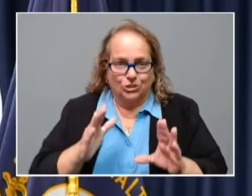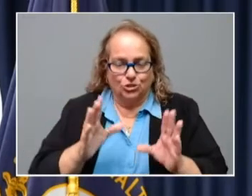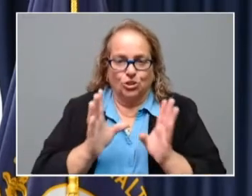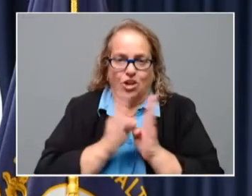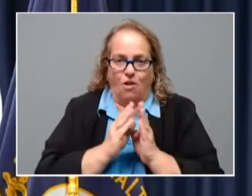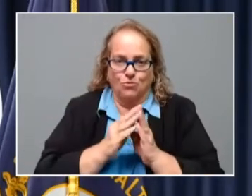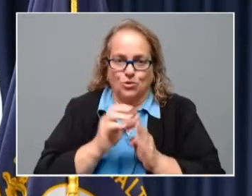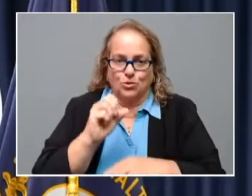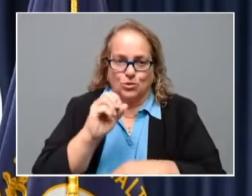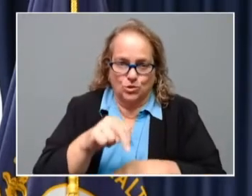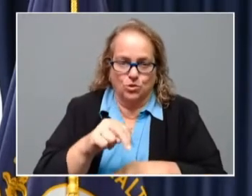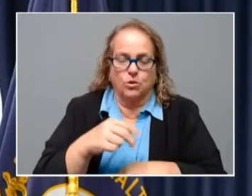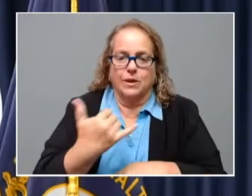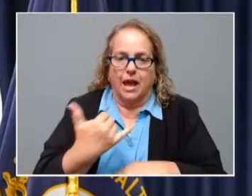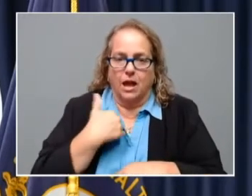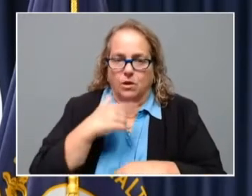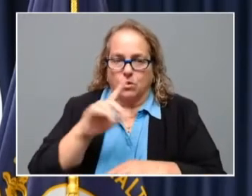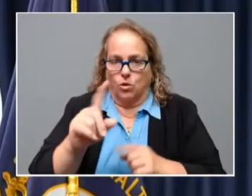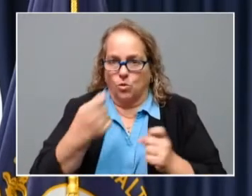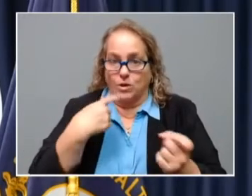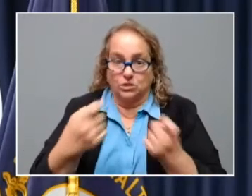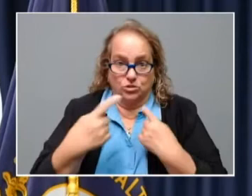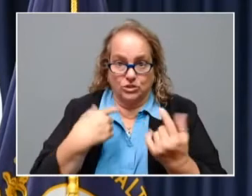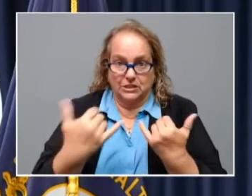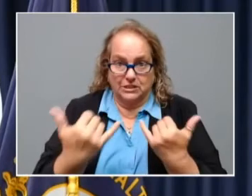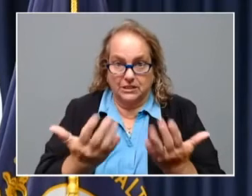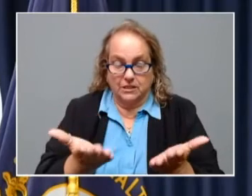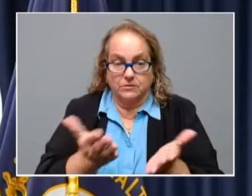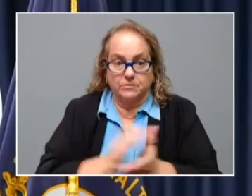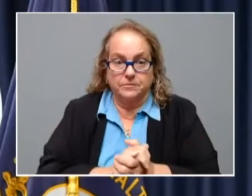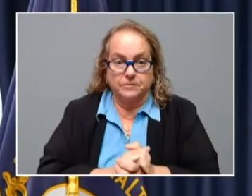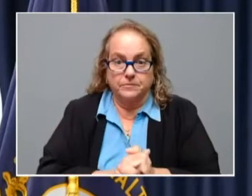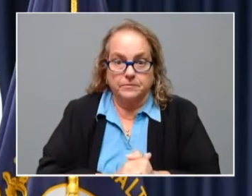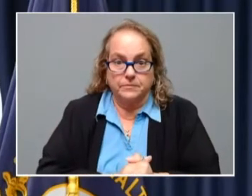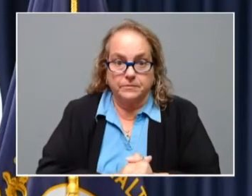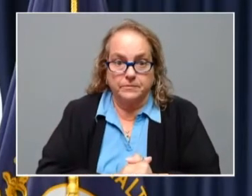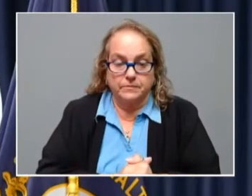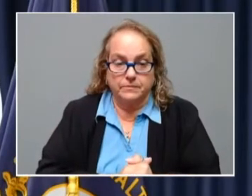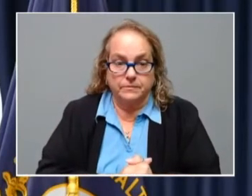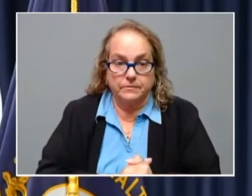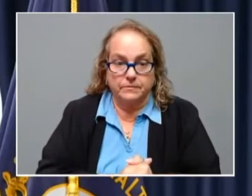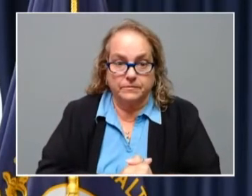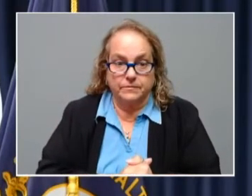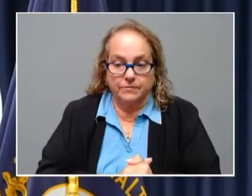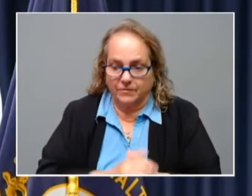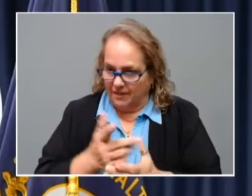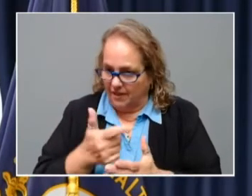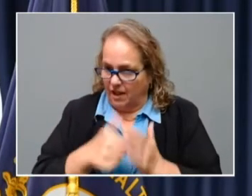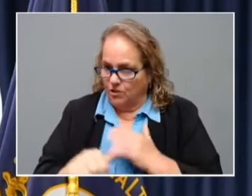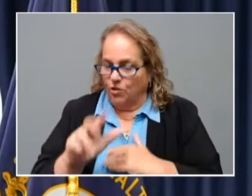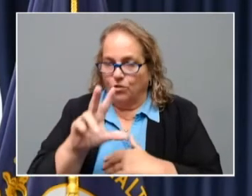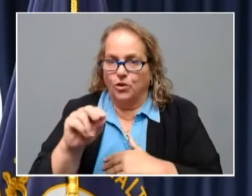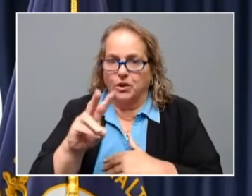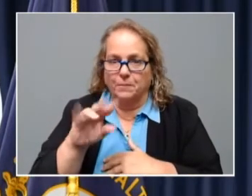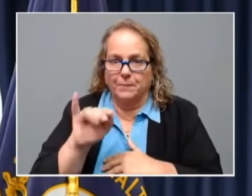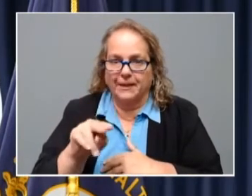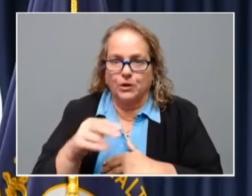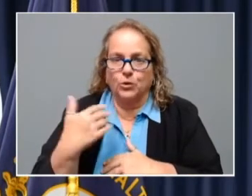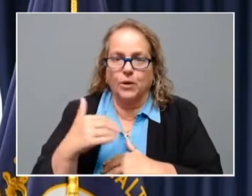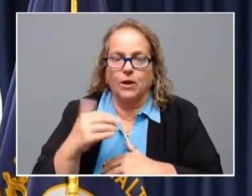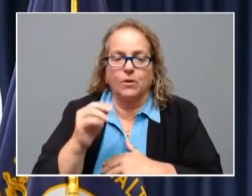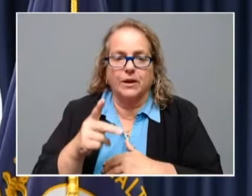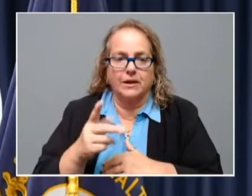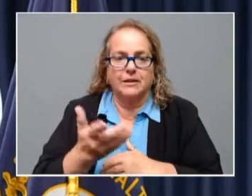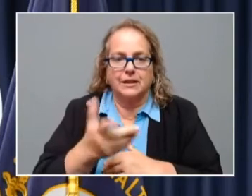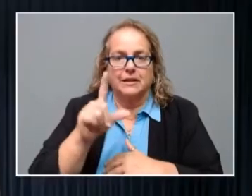to questions. And I'm not sure the last time we did that in under 30 minutes. So to celebrate, Tom Latek